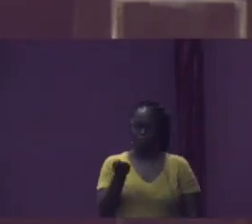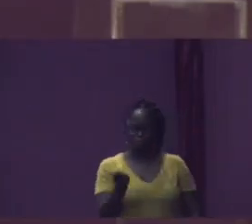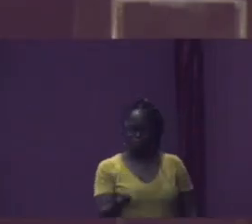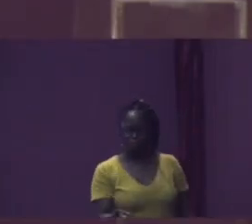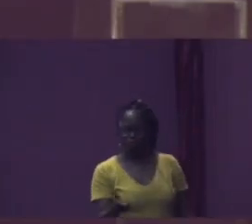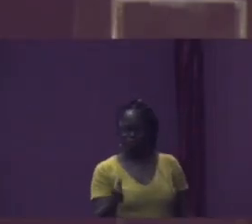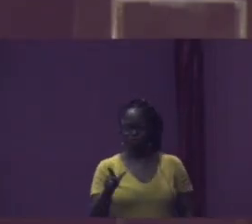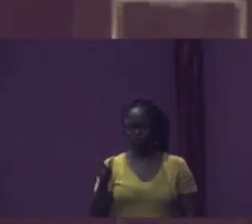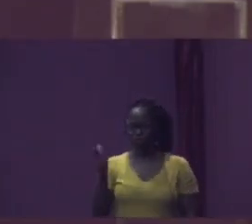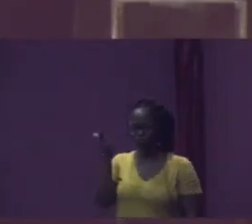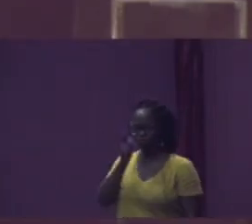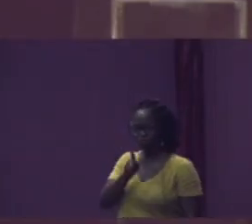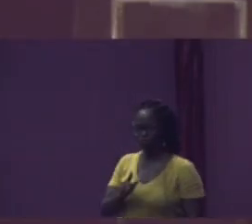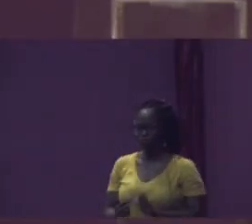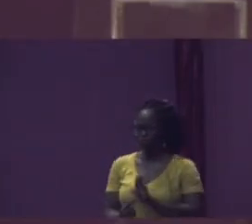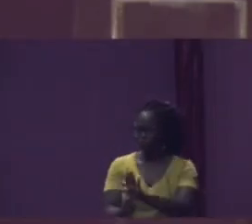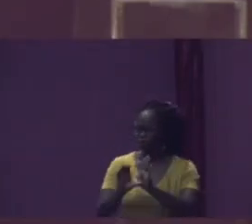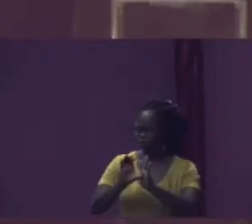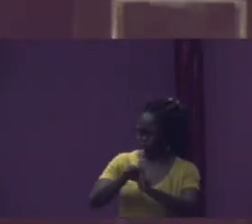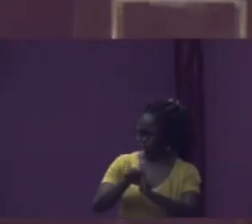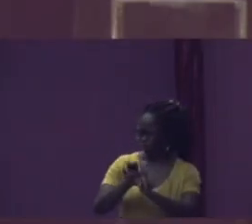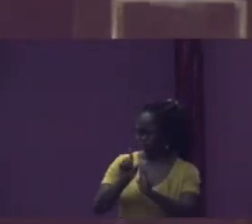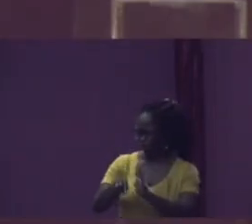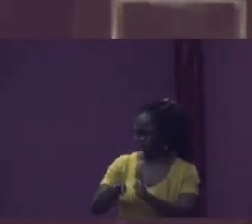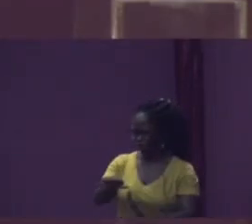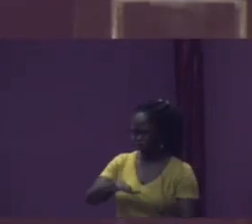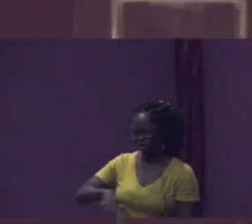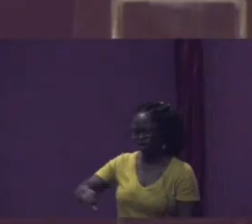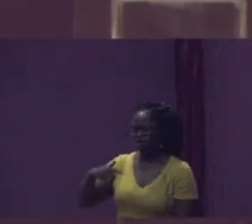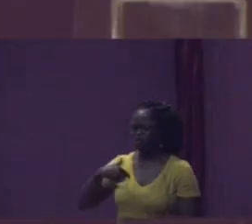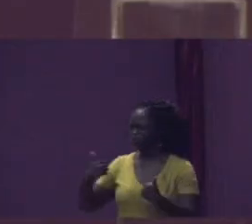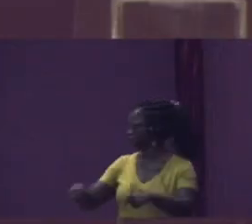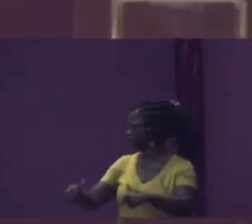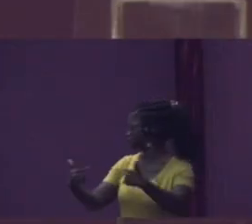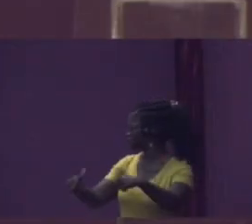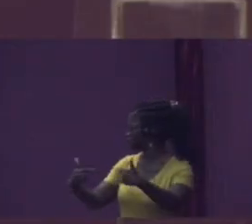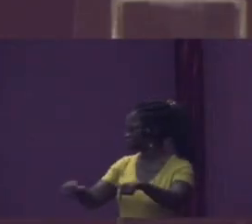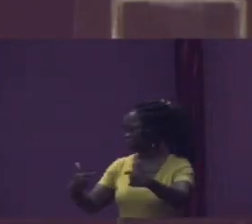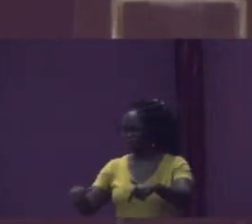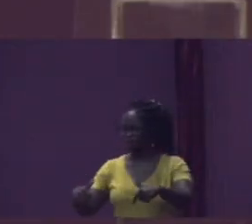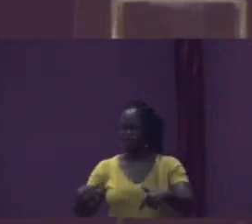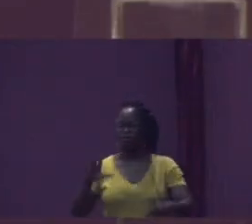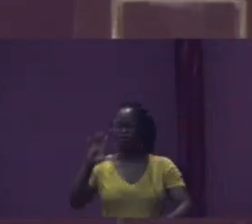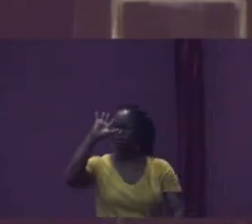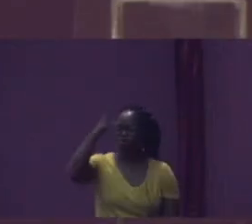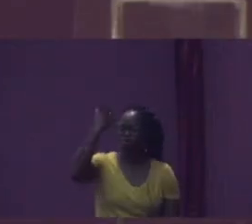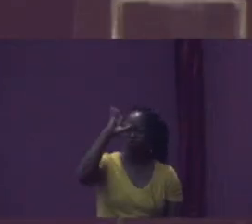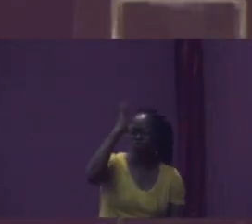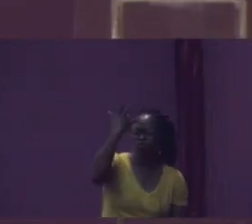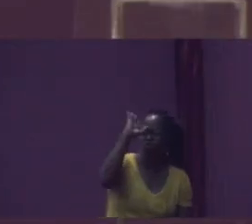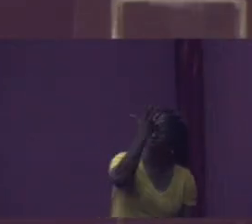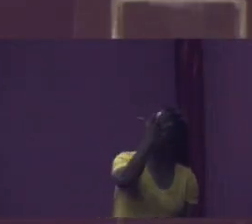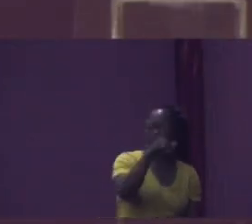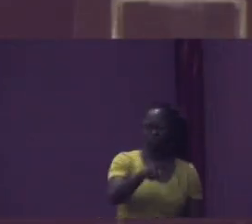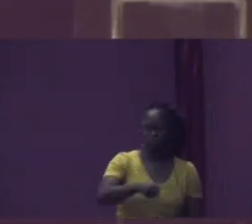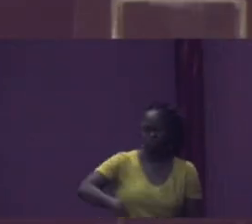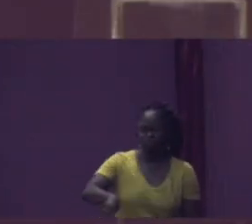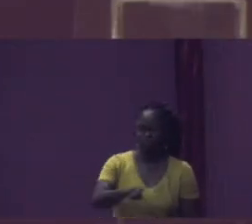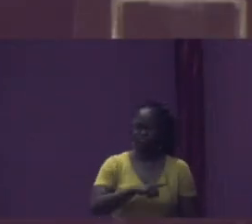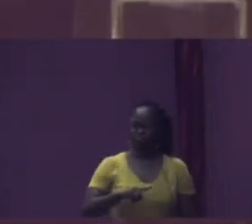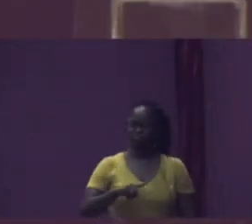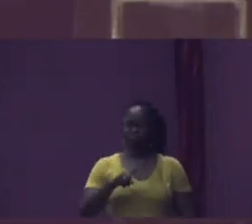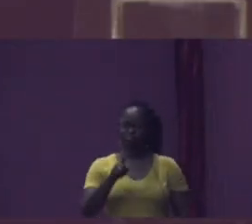the area where I work is in solutions that focus on human resources, that focus on the